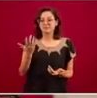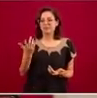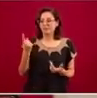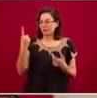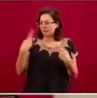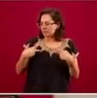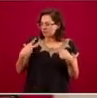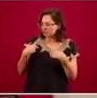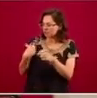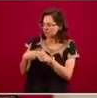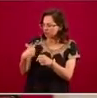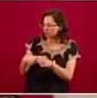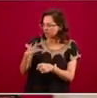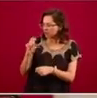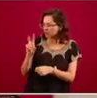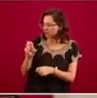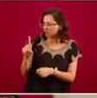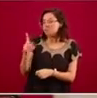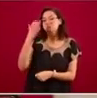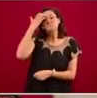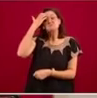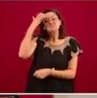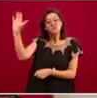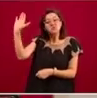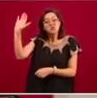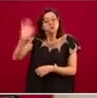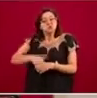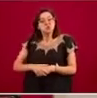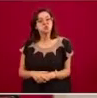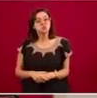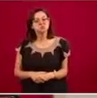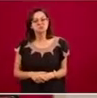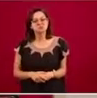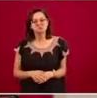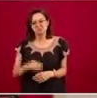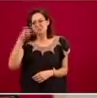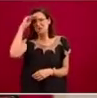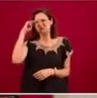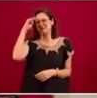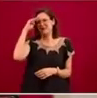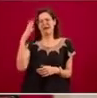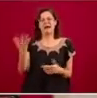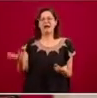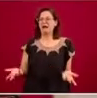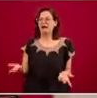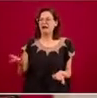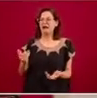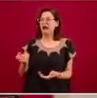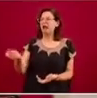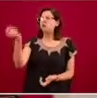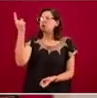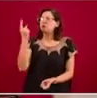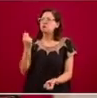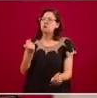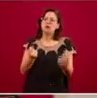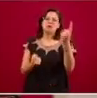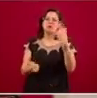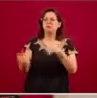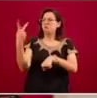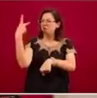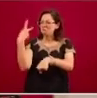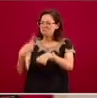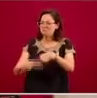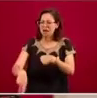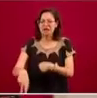probable that you yourself, everyone who's looking at us, you don't know a person with COVID, and maybe this looks like a remote